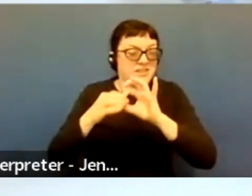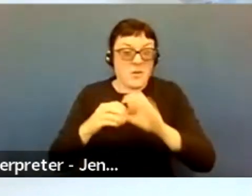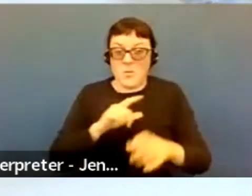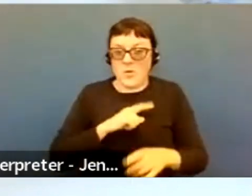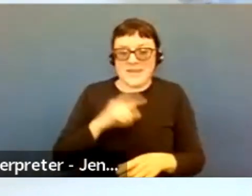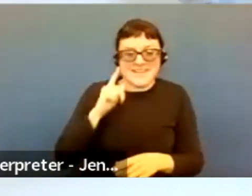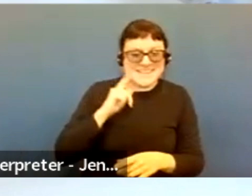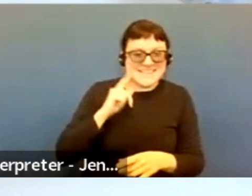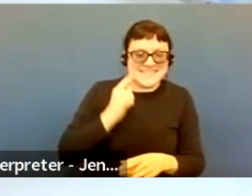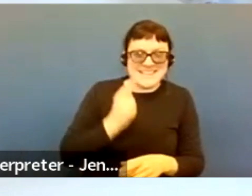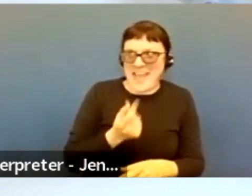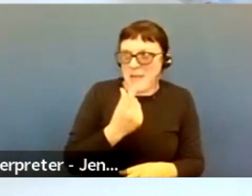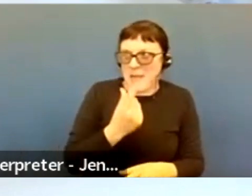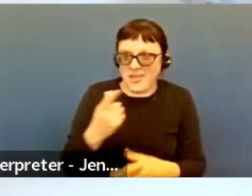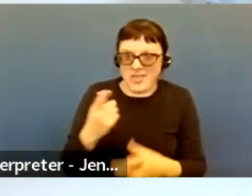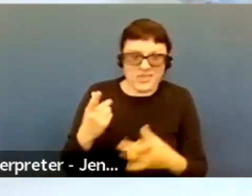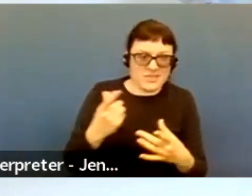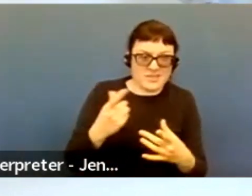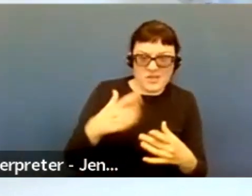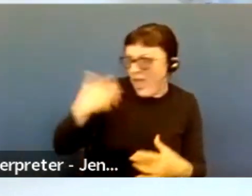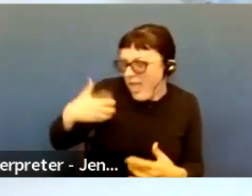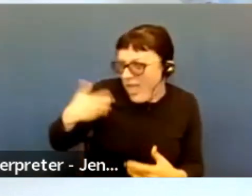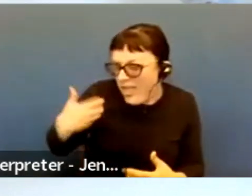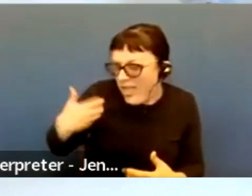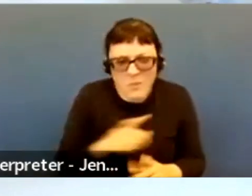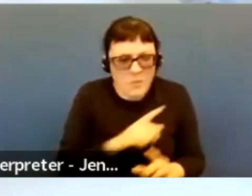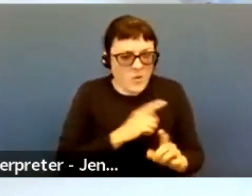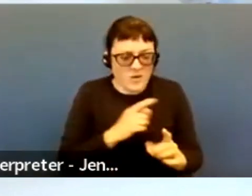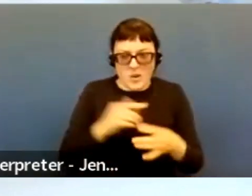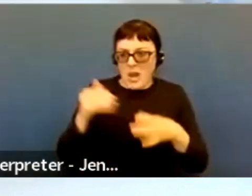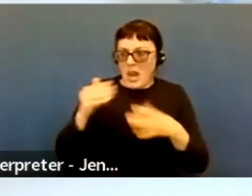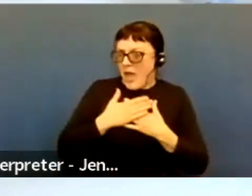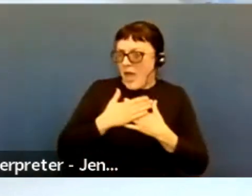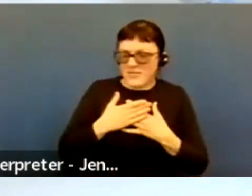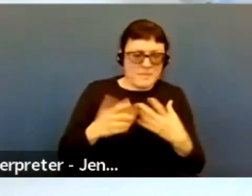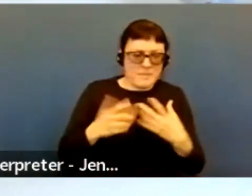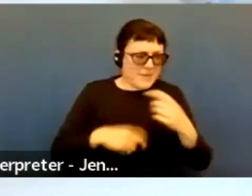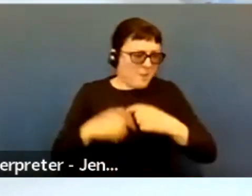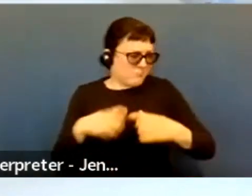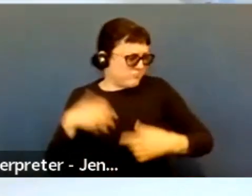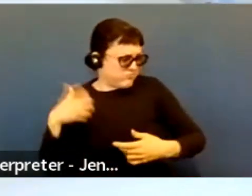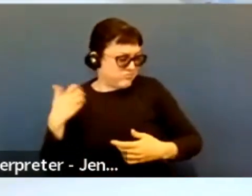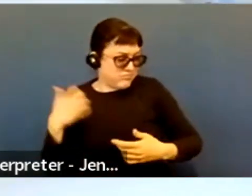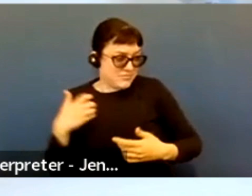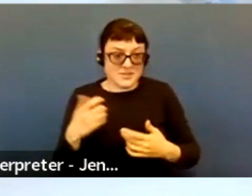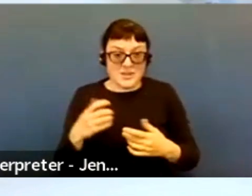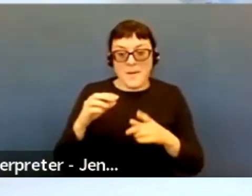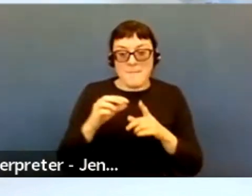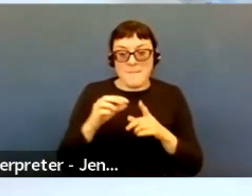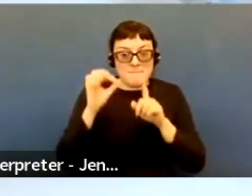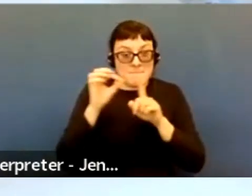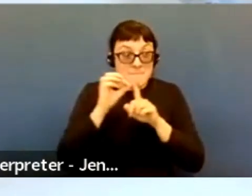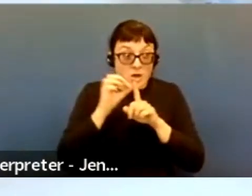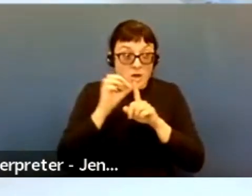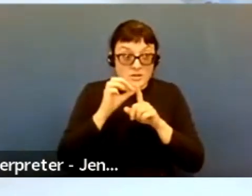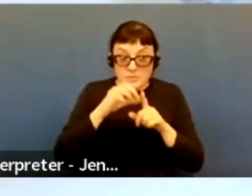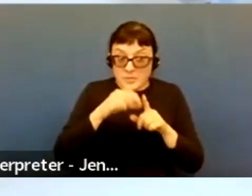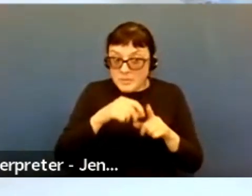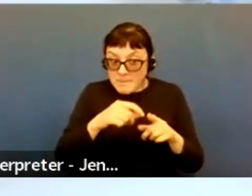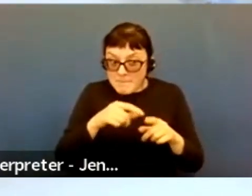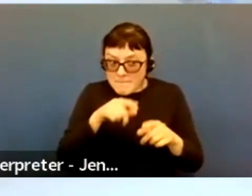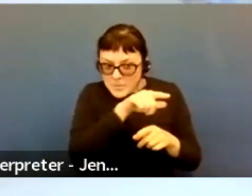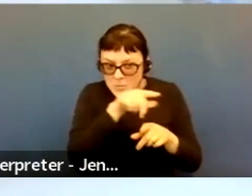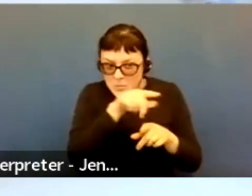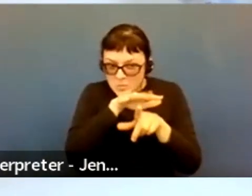so easily swayed? Why are you so aggressive about it when you fall in love with, that he makes them fall in love with each other. He doesn't